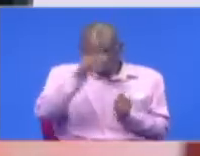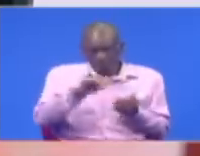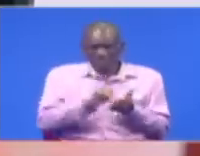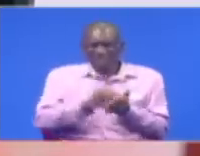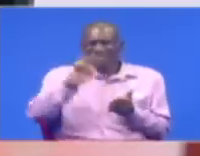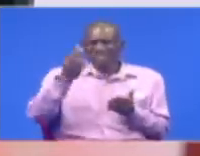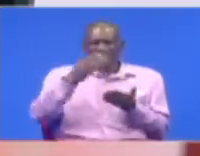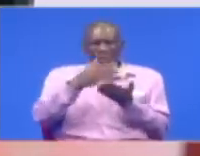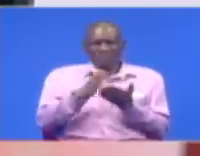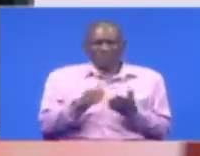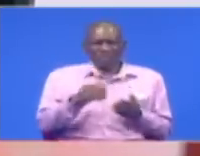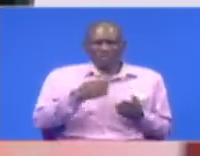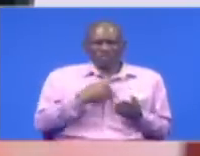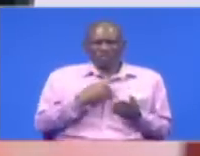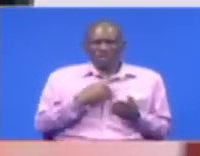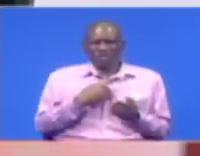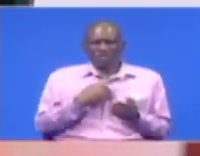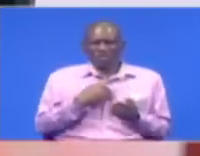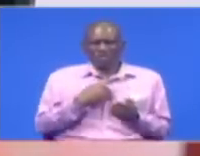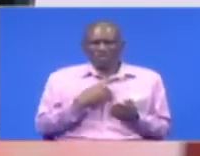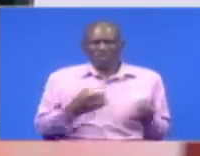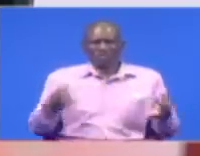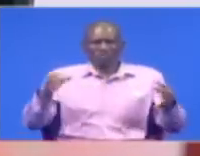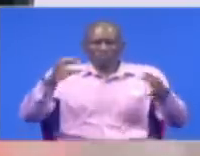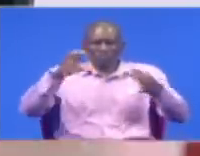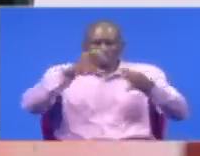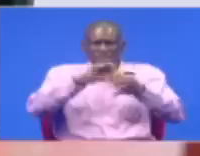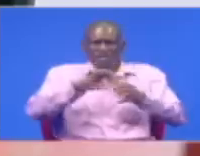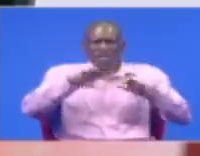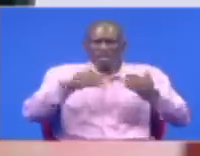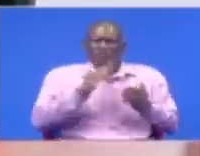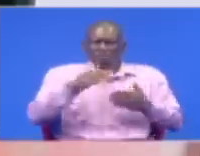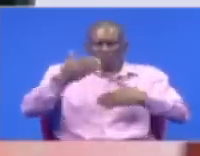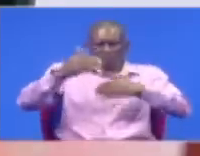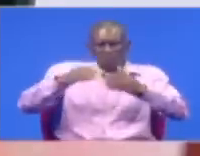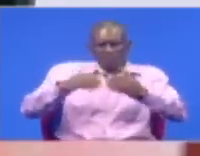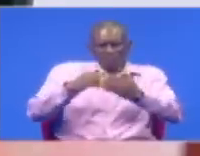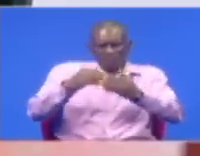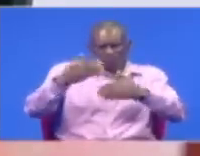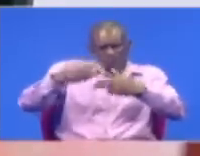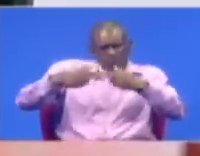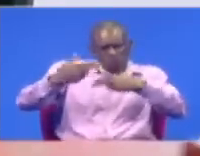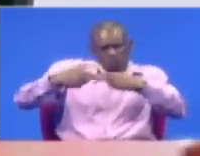one, you had a conjunctive about being close.